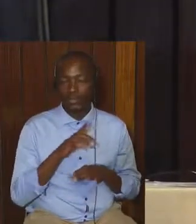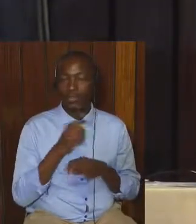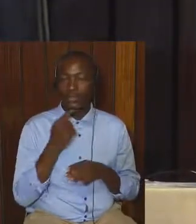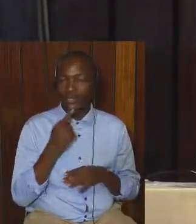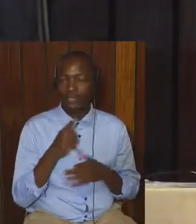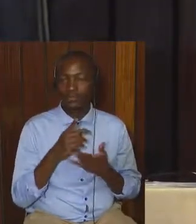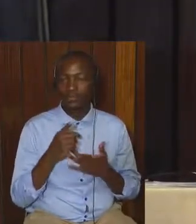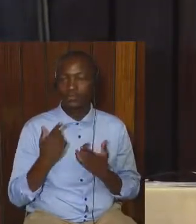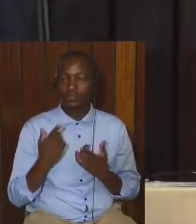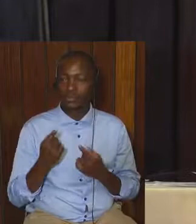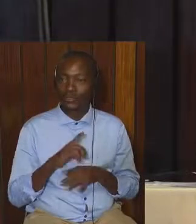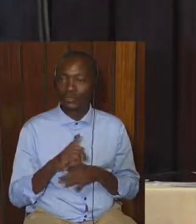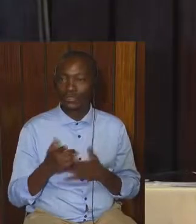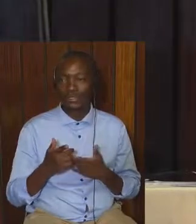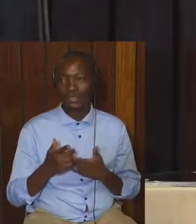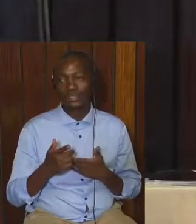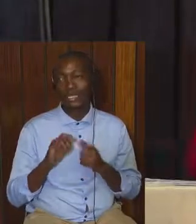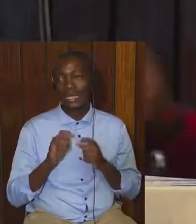urgency. Thanks.